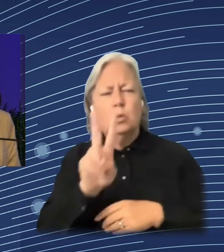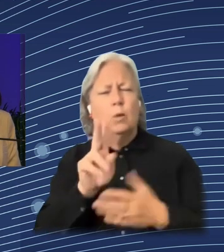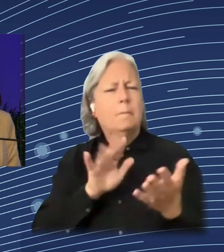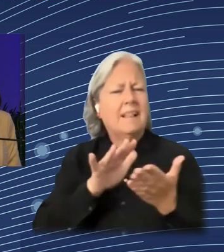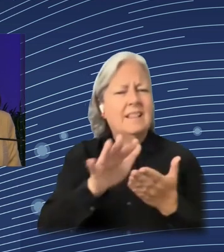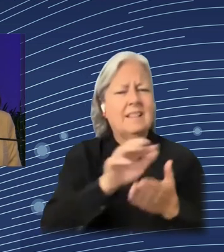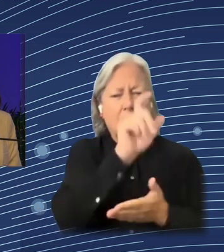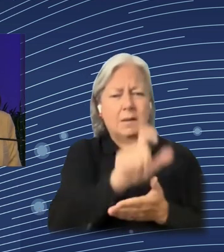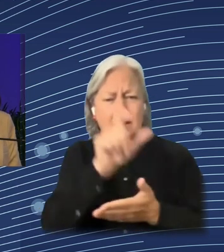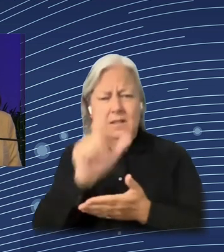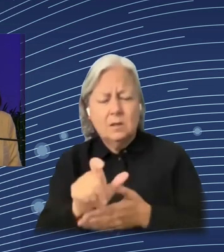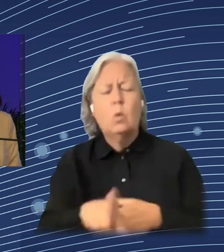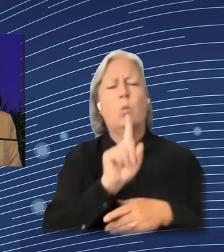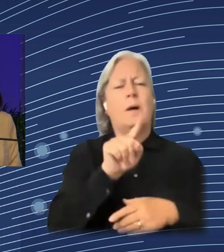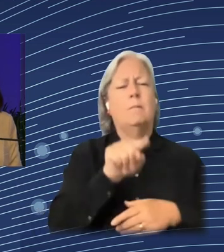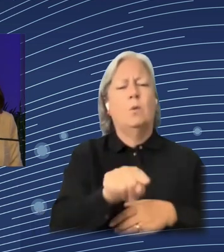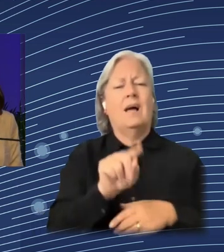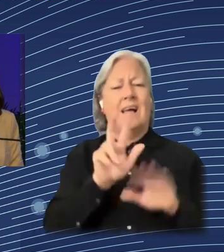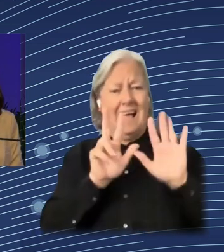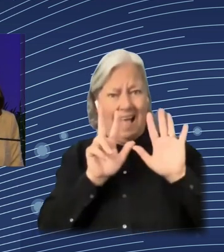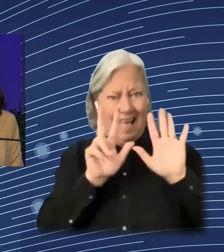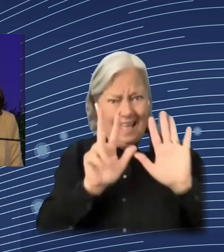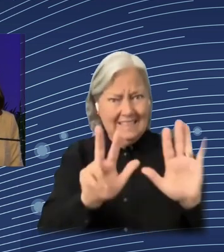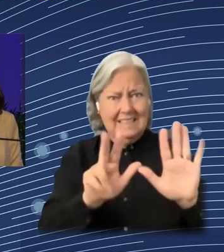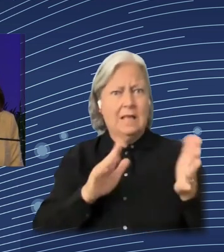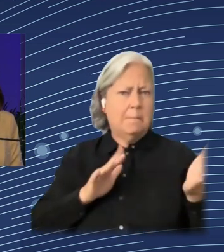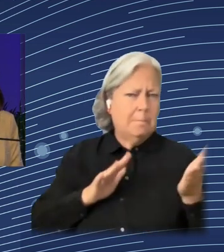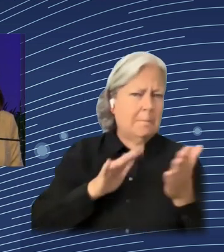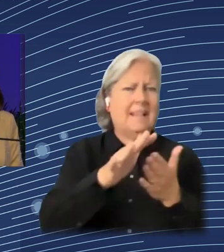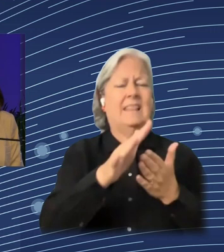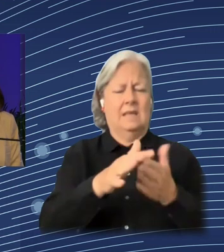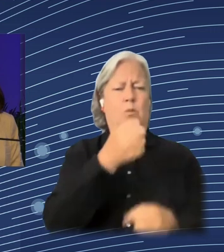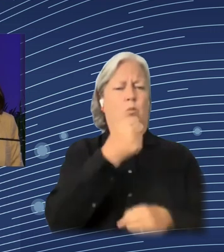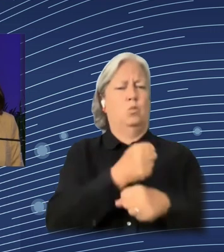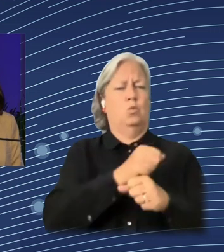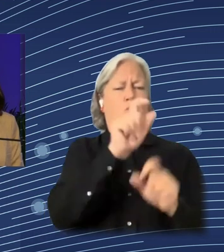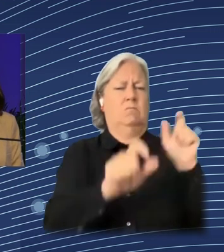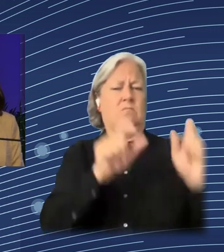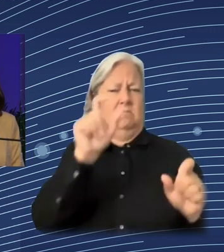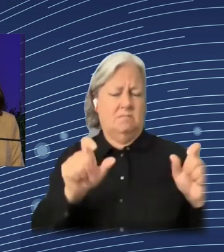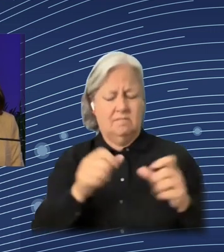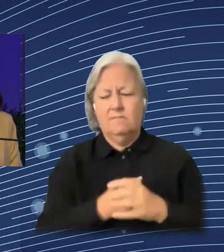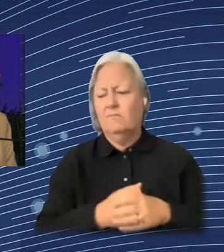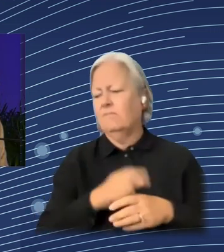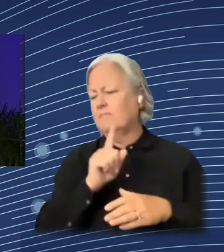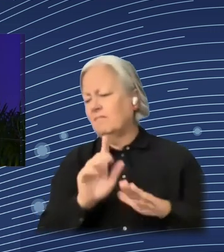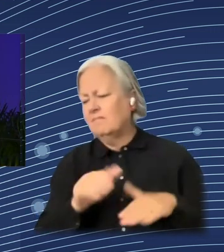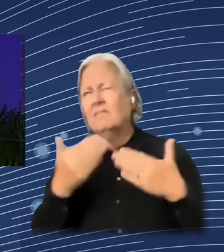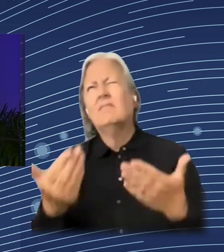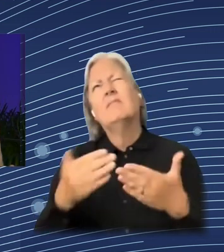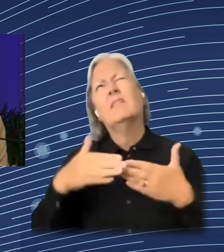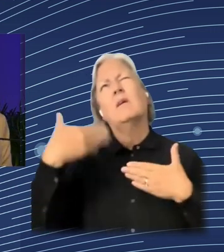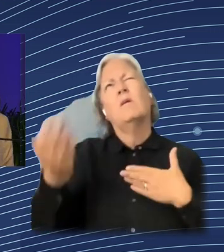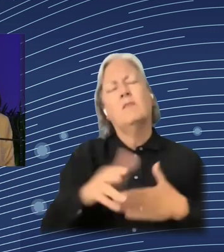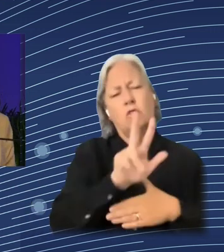and 1.8 million employers. IMPS provides more than 300